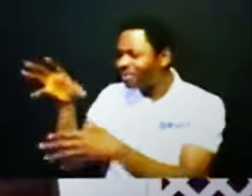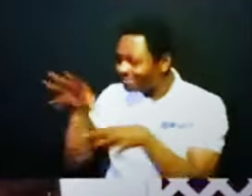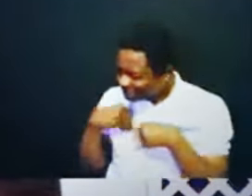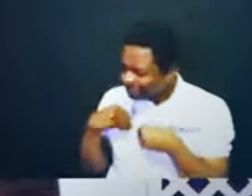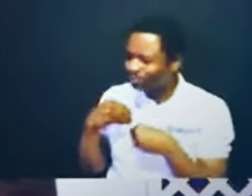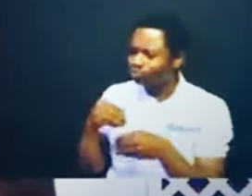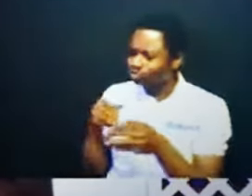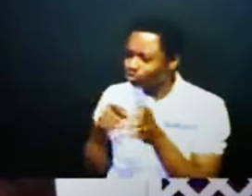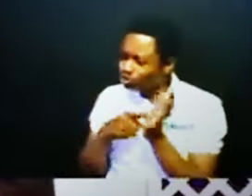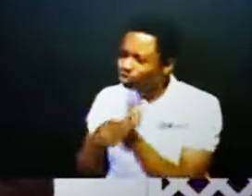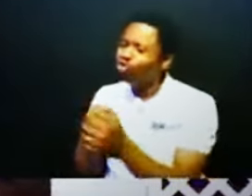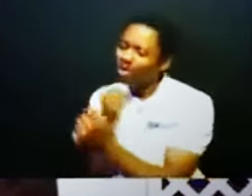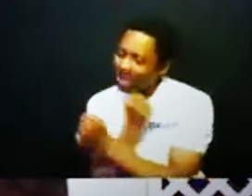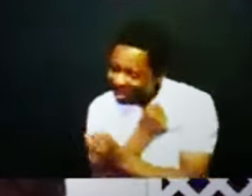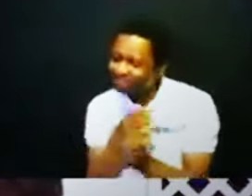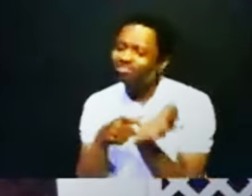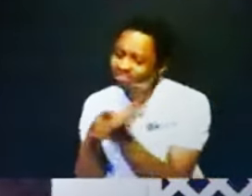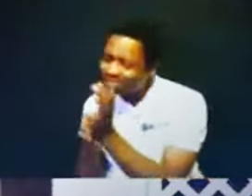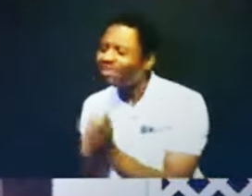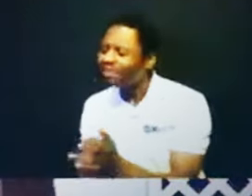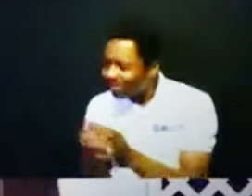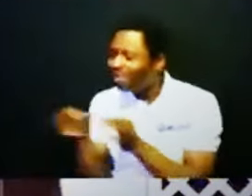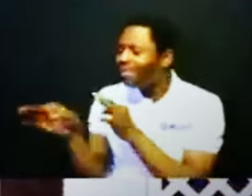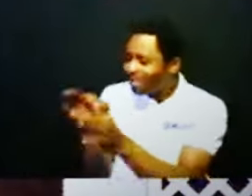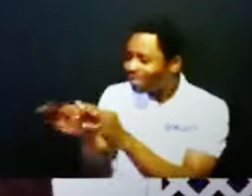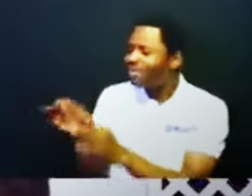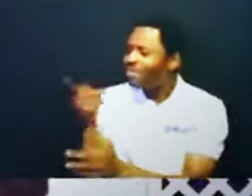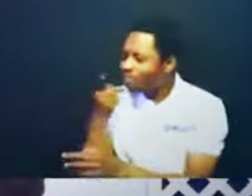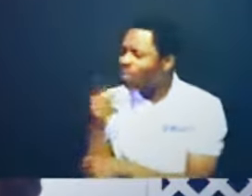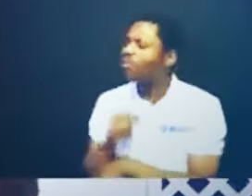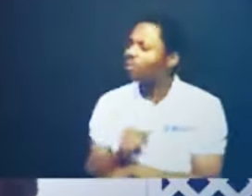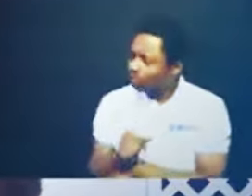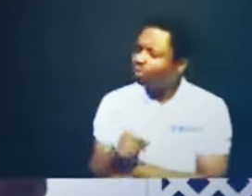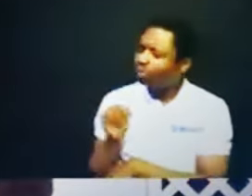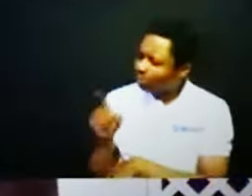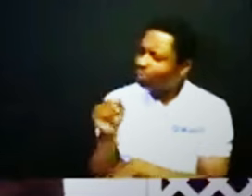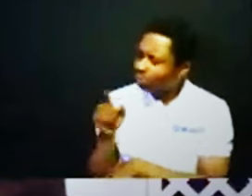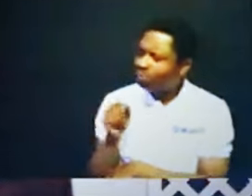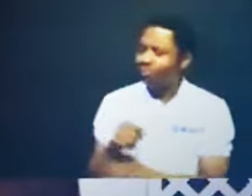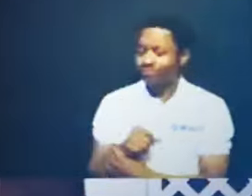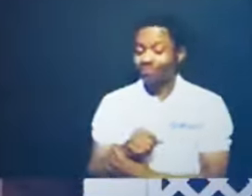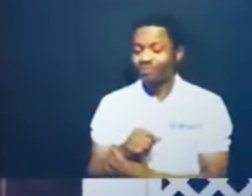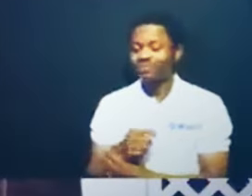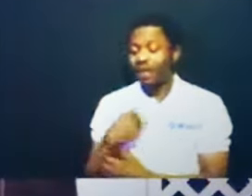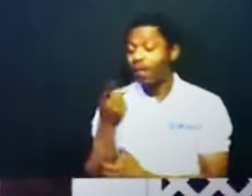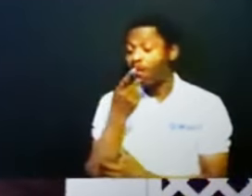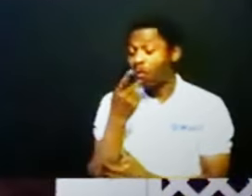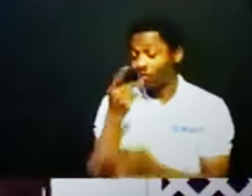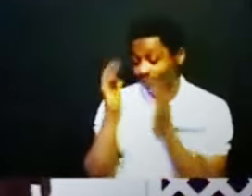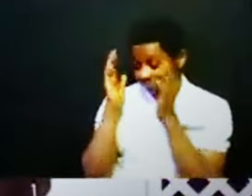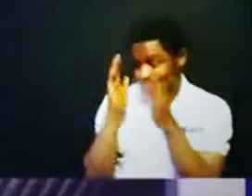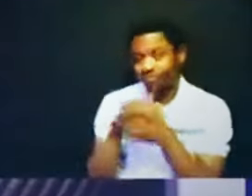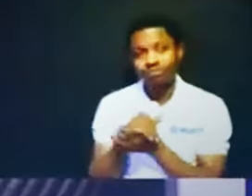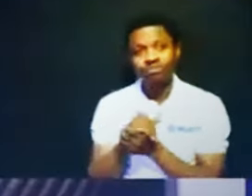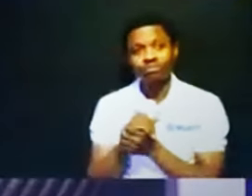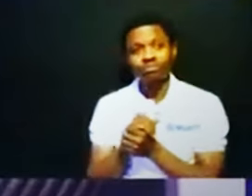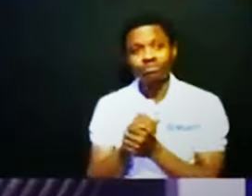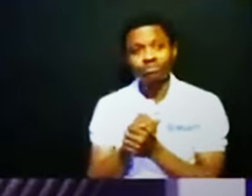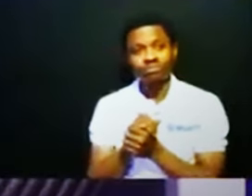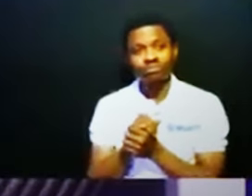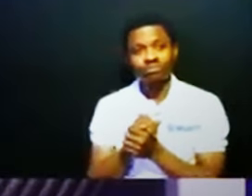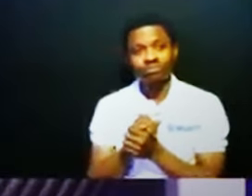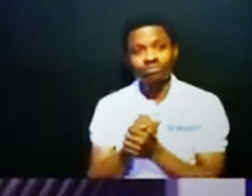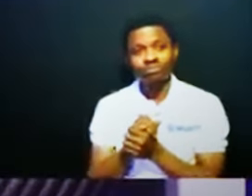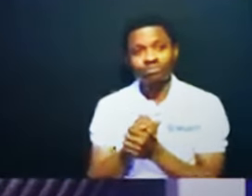and Chang and a walk and said, yes, Safwa, and what Thessalonica no, SG1FI. Then pay attention to this. If we can